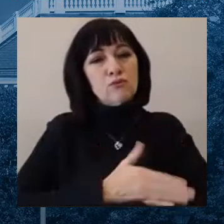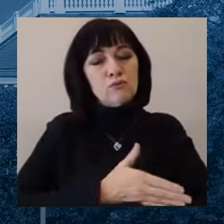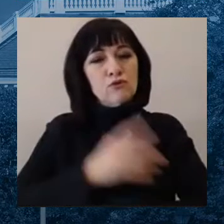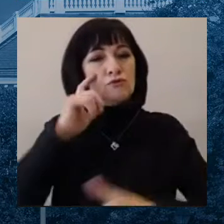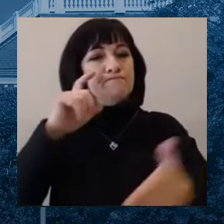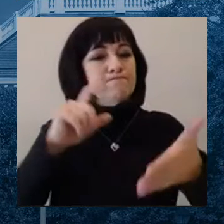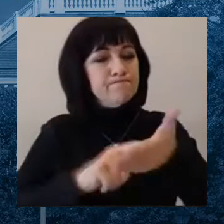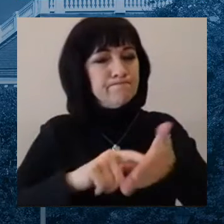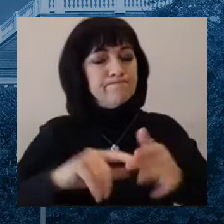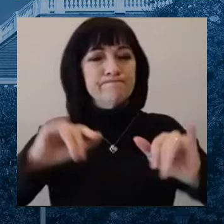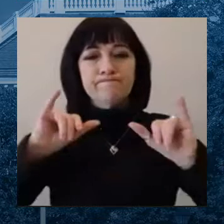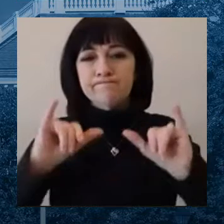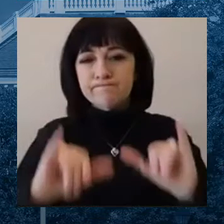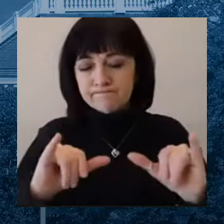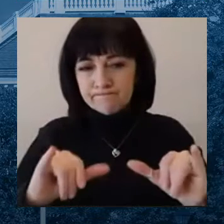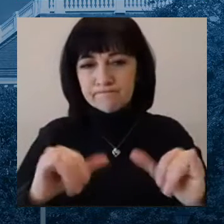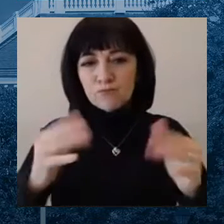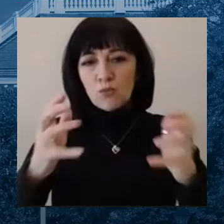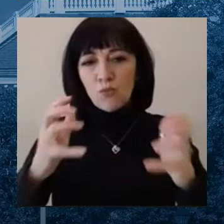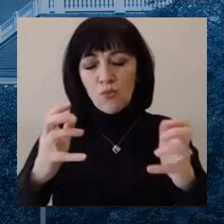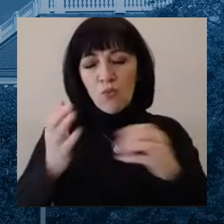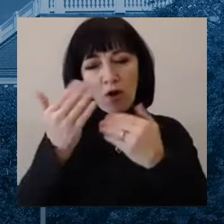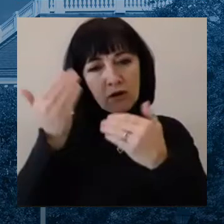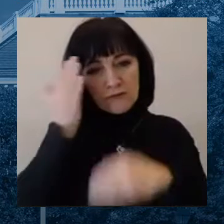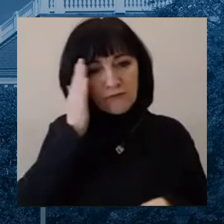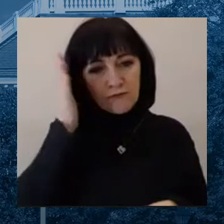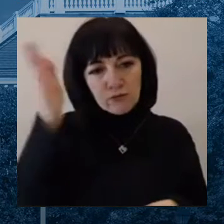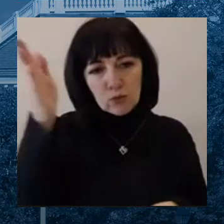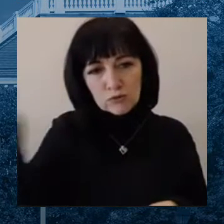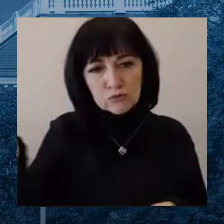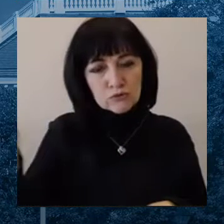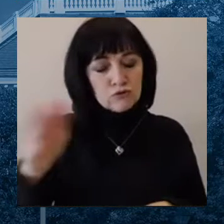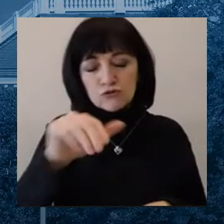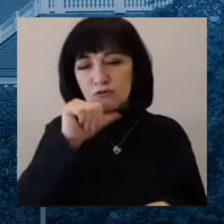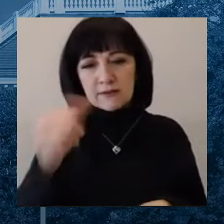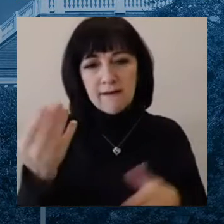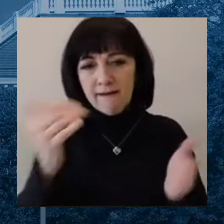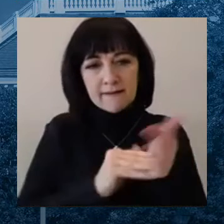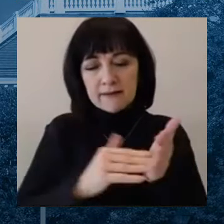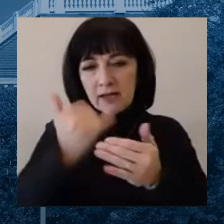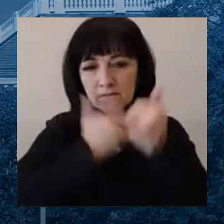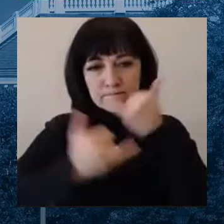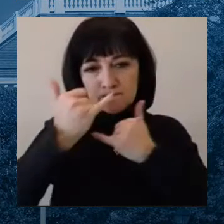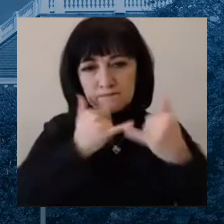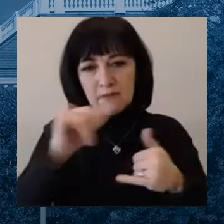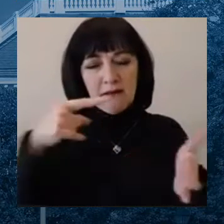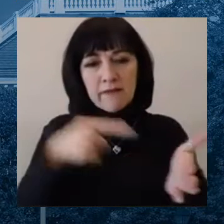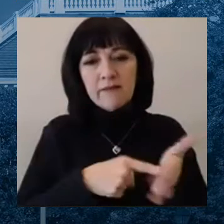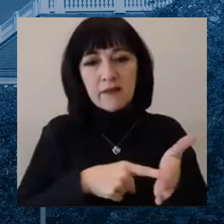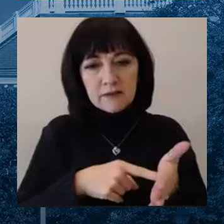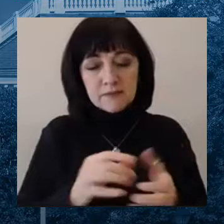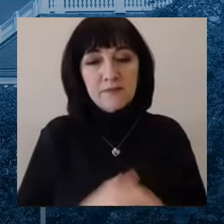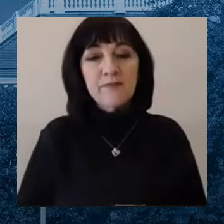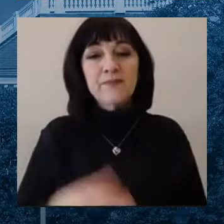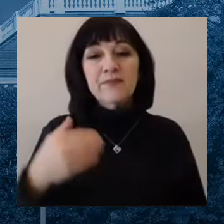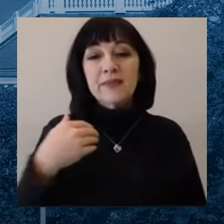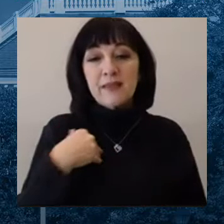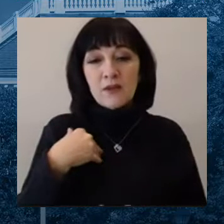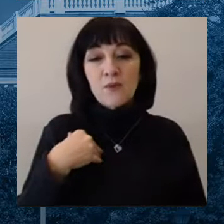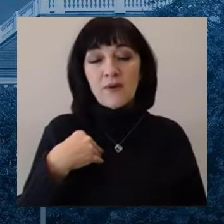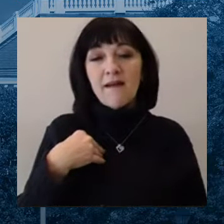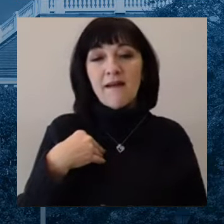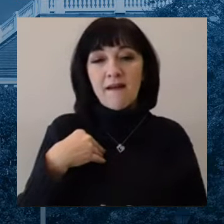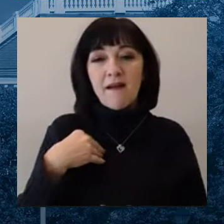future. We also have Charlotte King, who's the chair and founder of the Southern Delaware Alliance for Racial Justice, and we'll hear